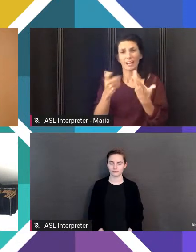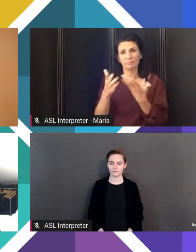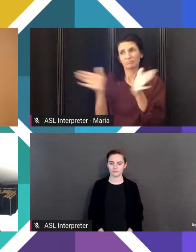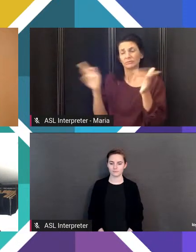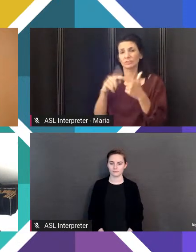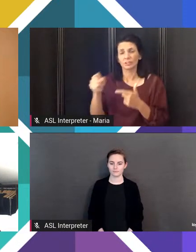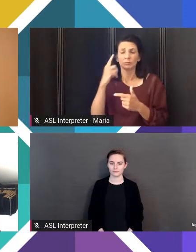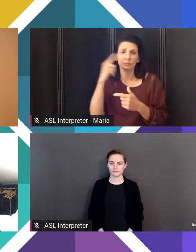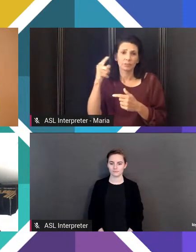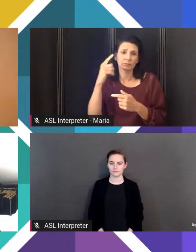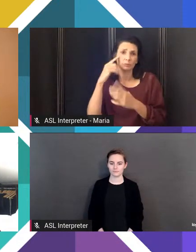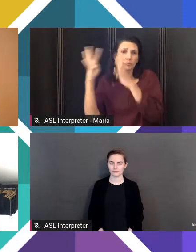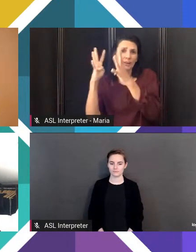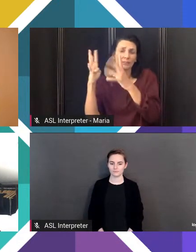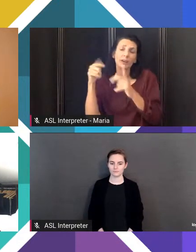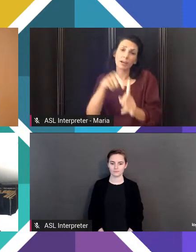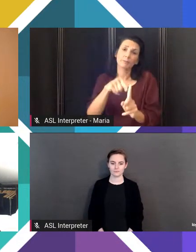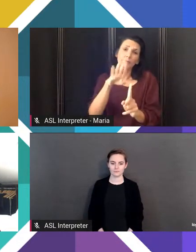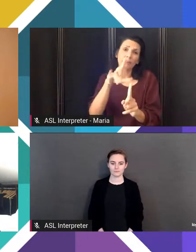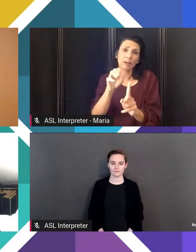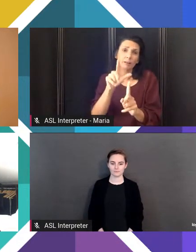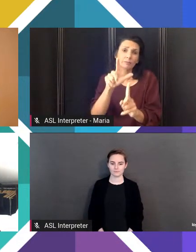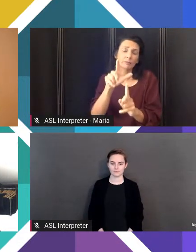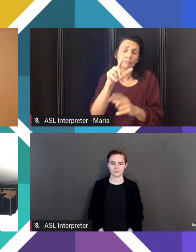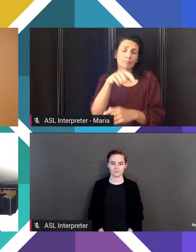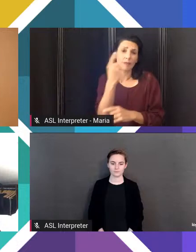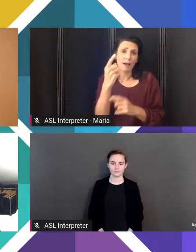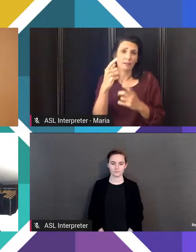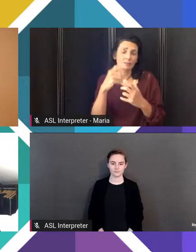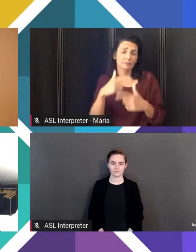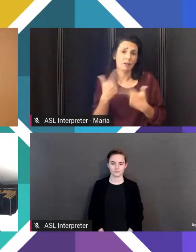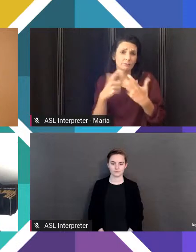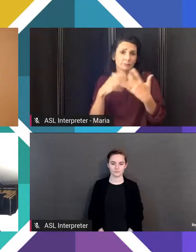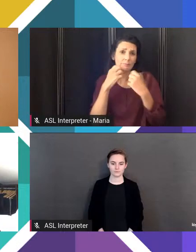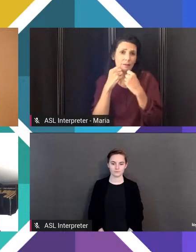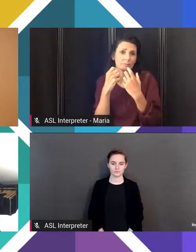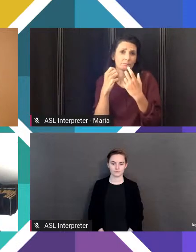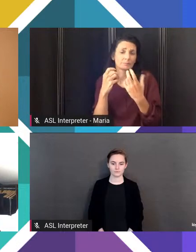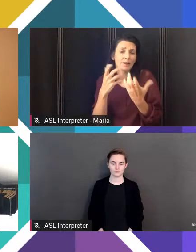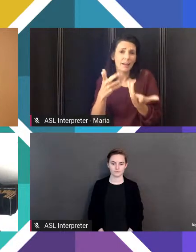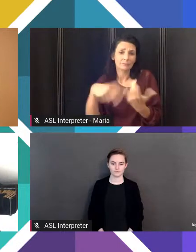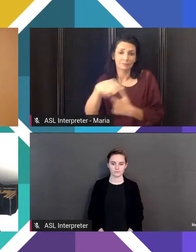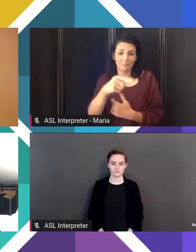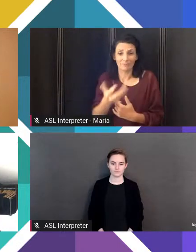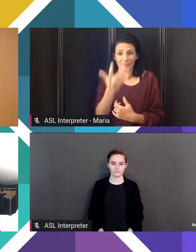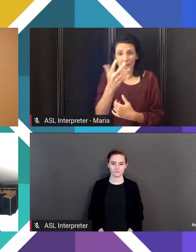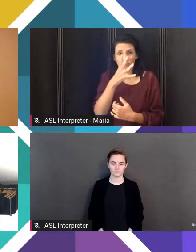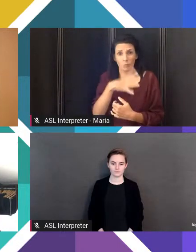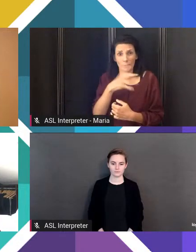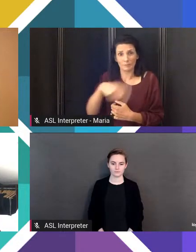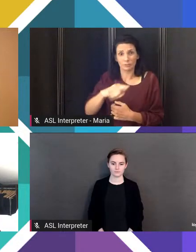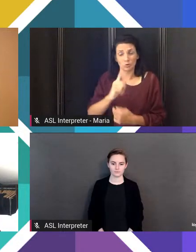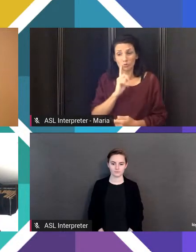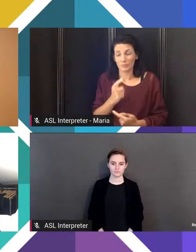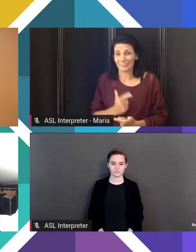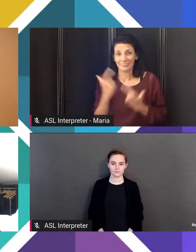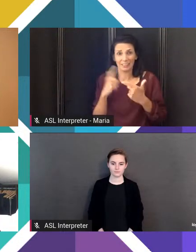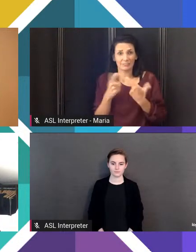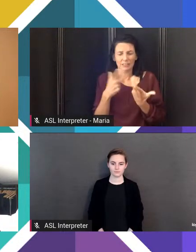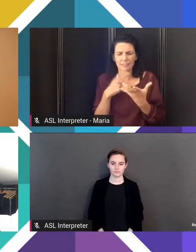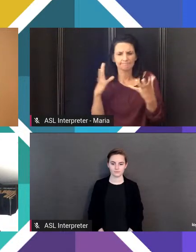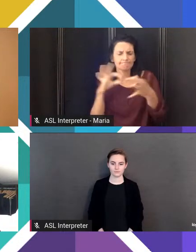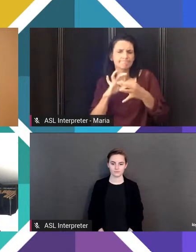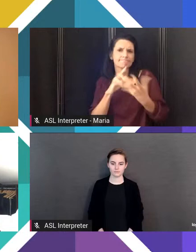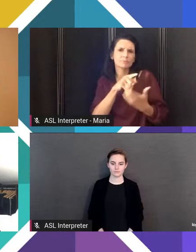Black Lives Matter New Haven, which is led by a group of five women who really live at the intersection of their Blackness and